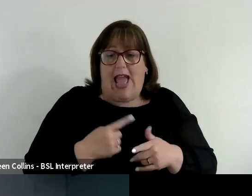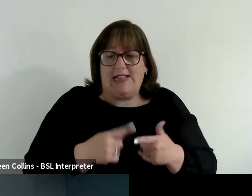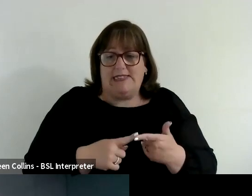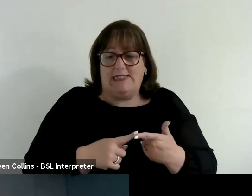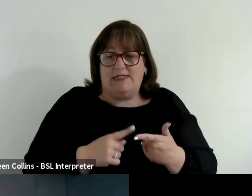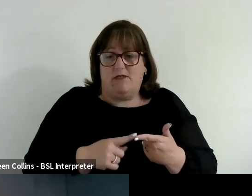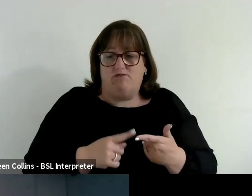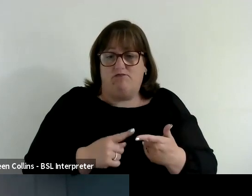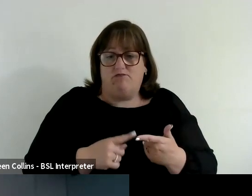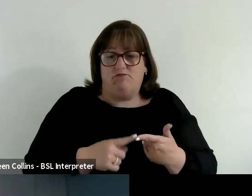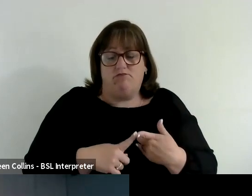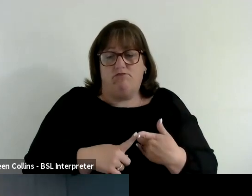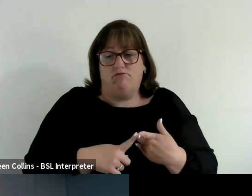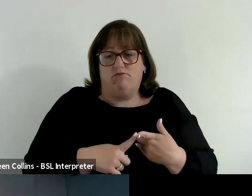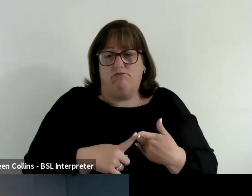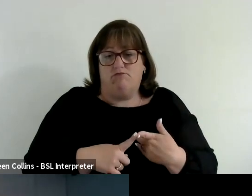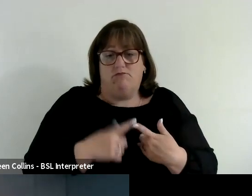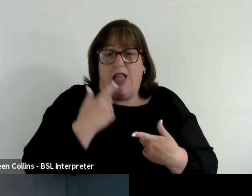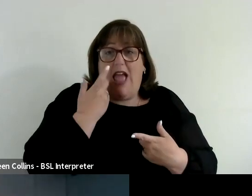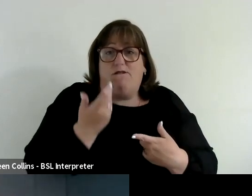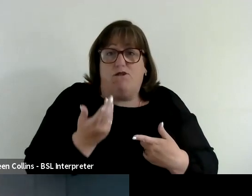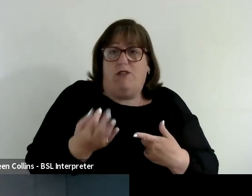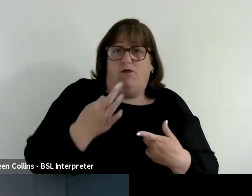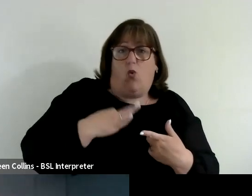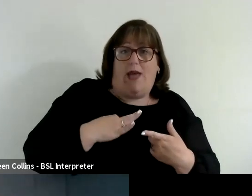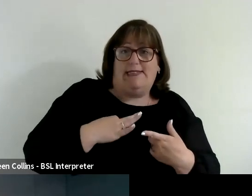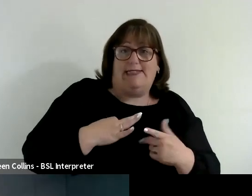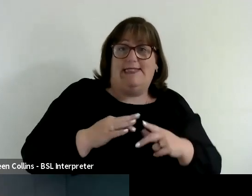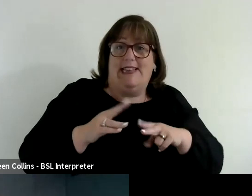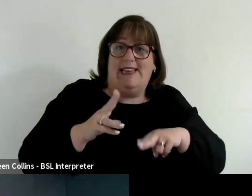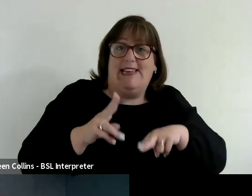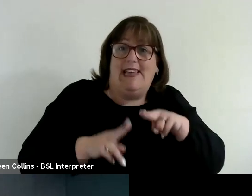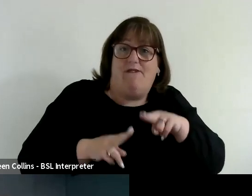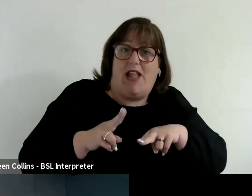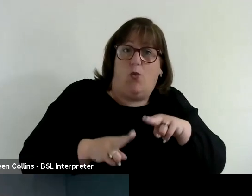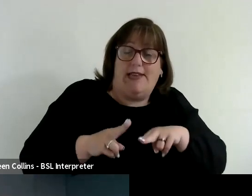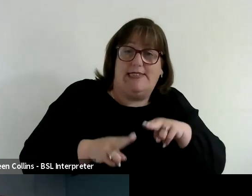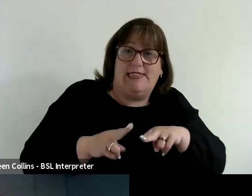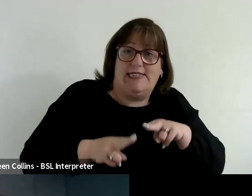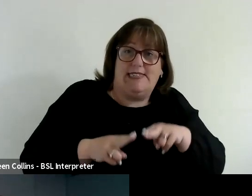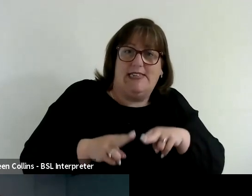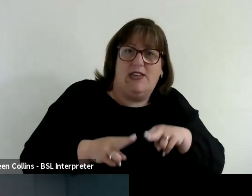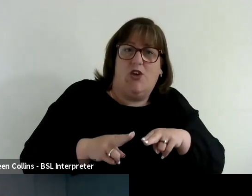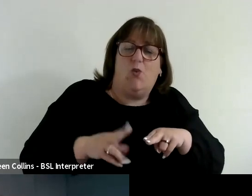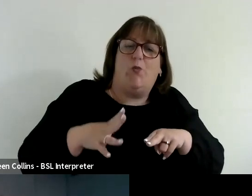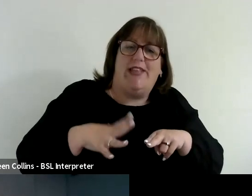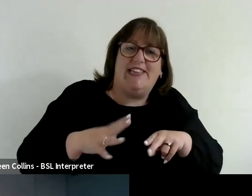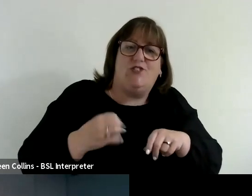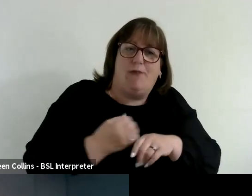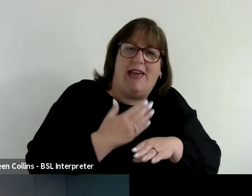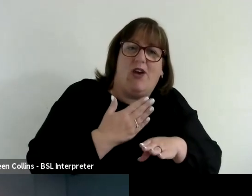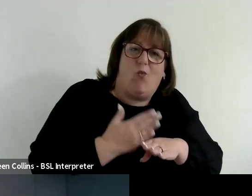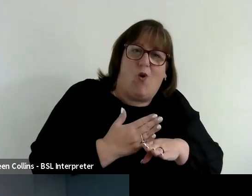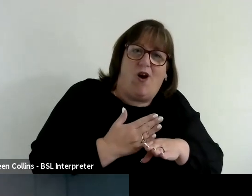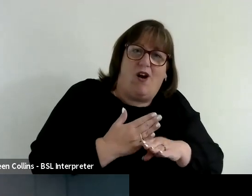every request is evaluated, and it's about, I guess, meeting the needs of can we make it work that meets the needs of the